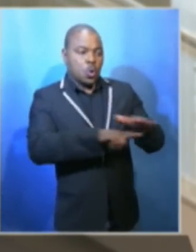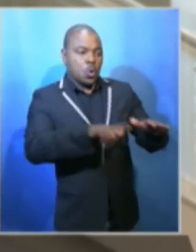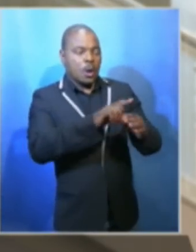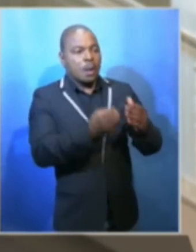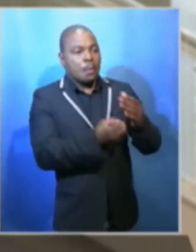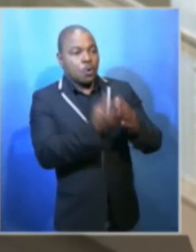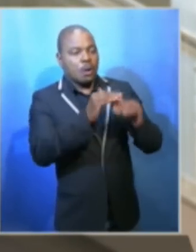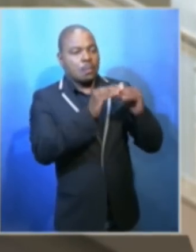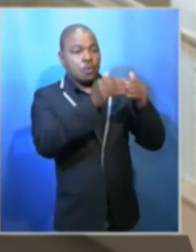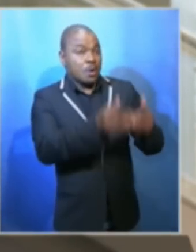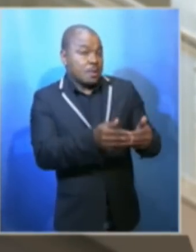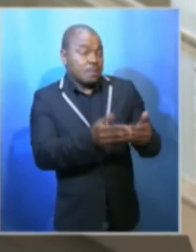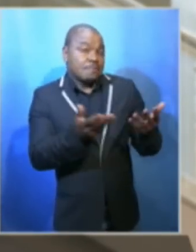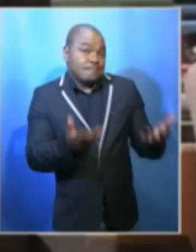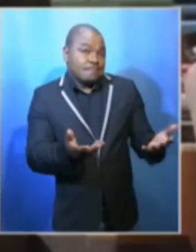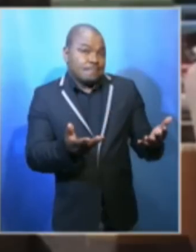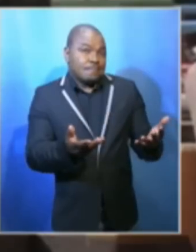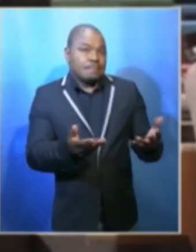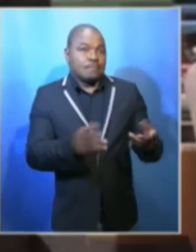can certain tariffs be implemented?